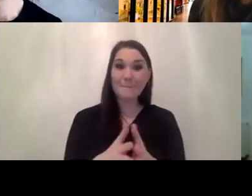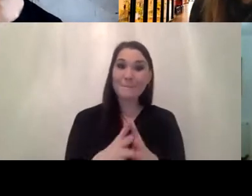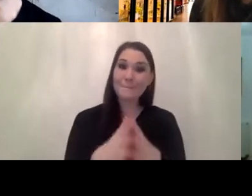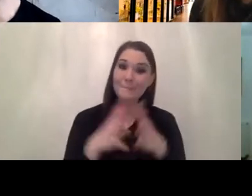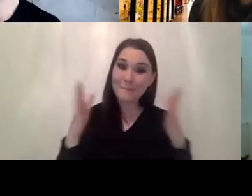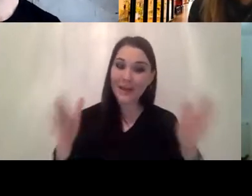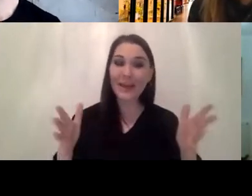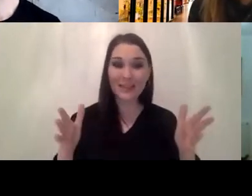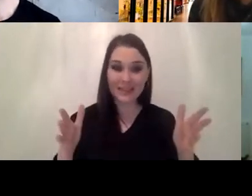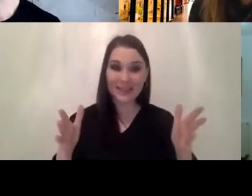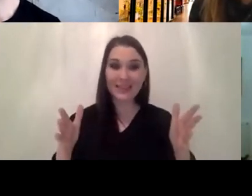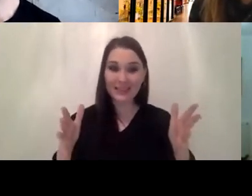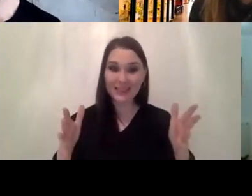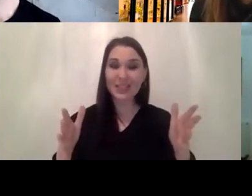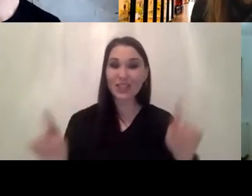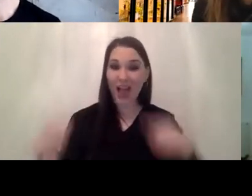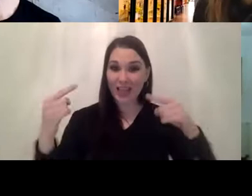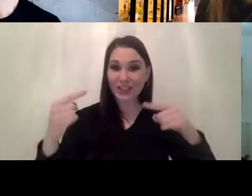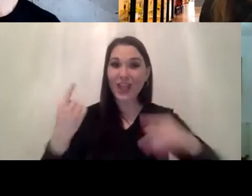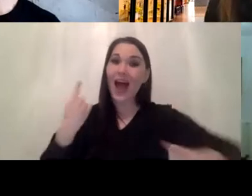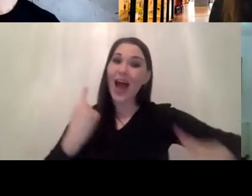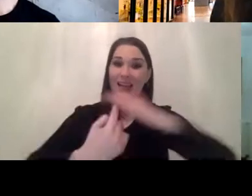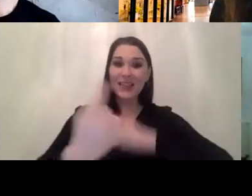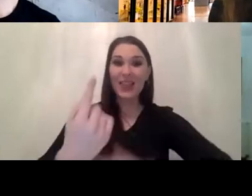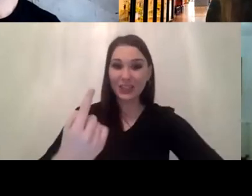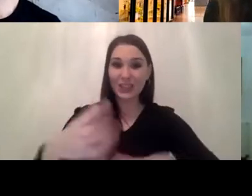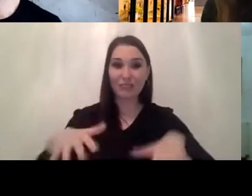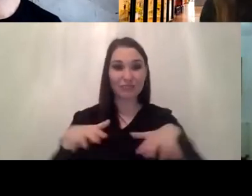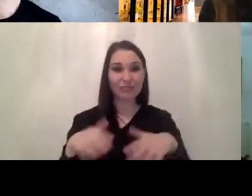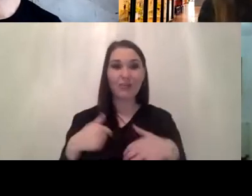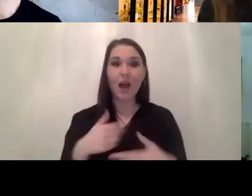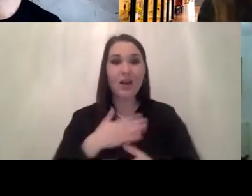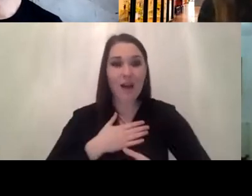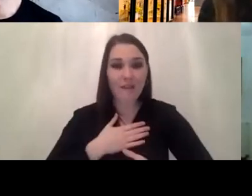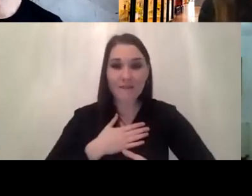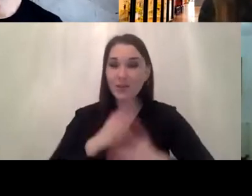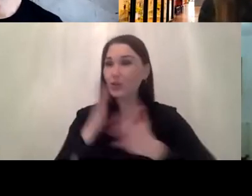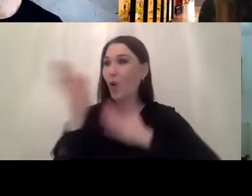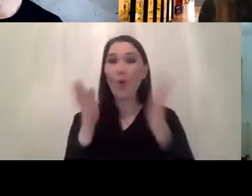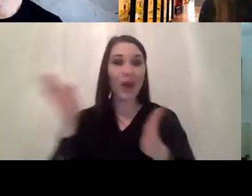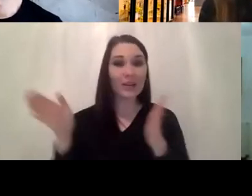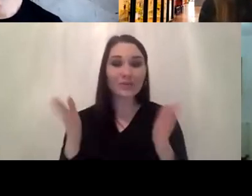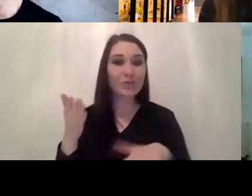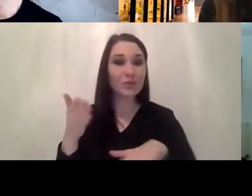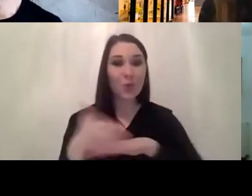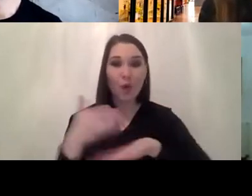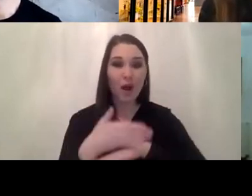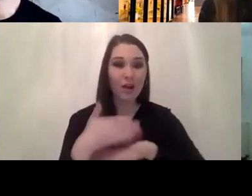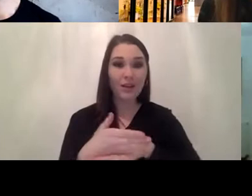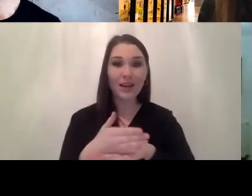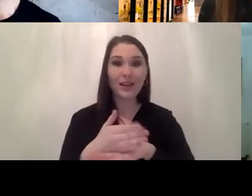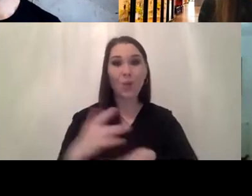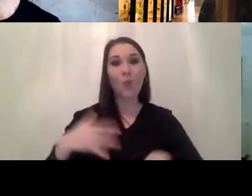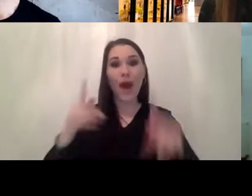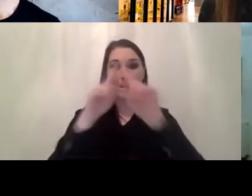probably the isolation. Like I loved going to work, and I loved, mapping things out on a whiteboard